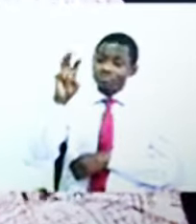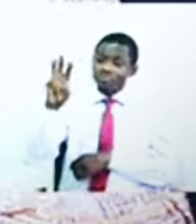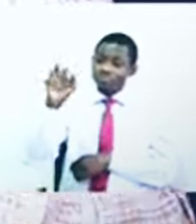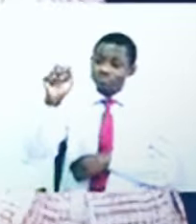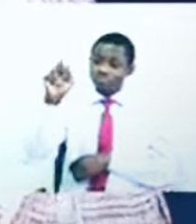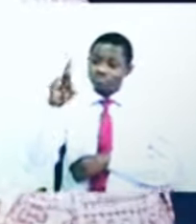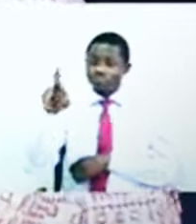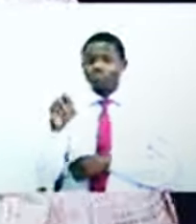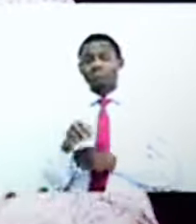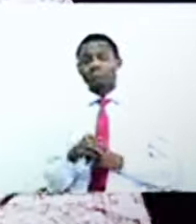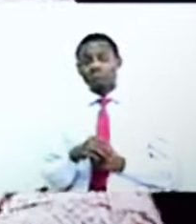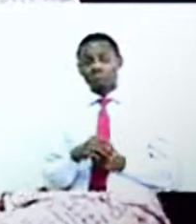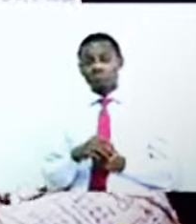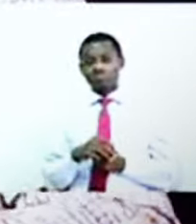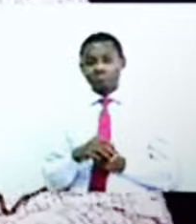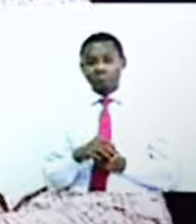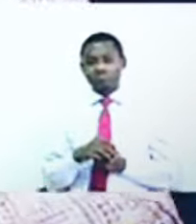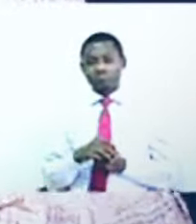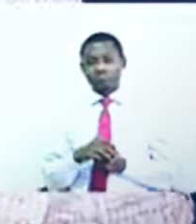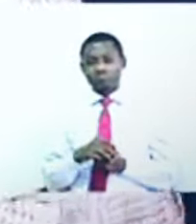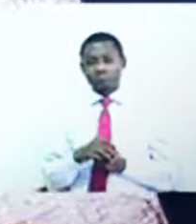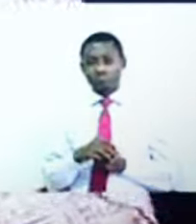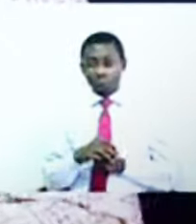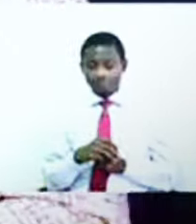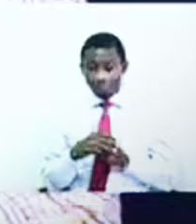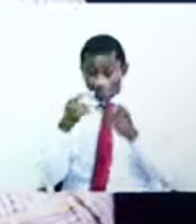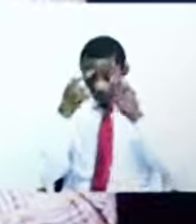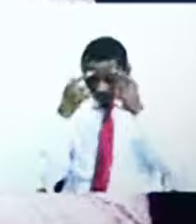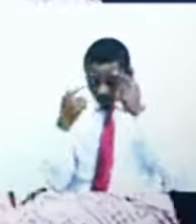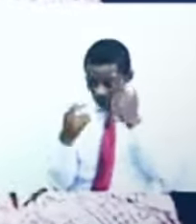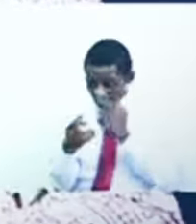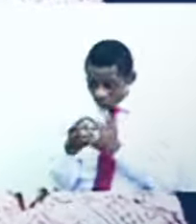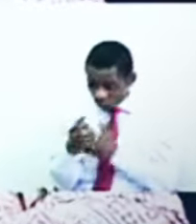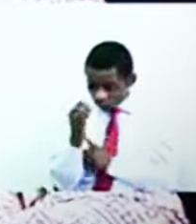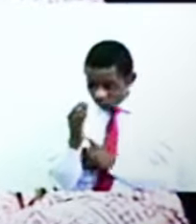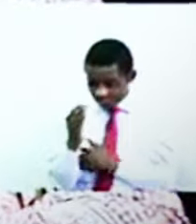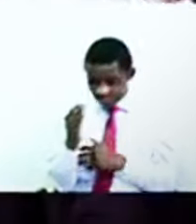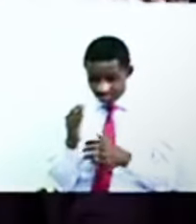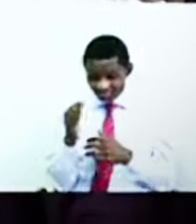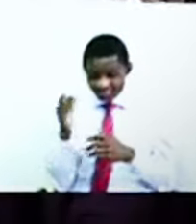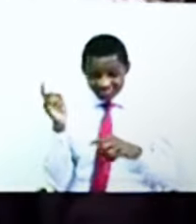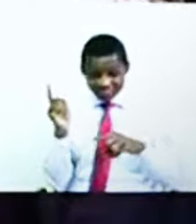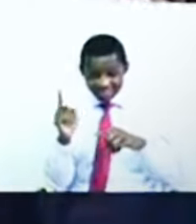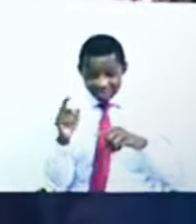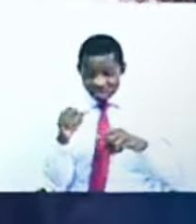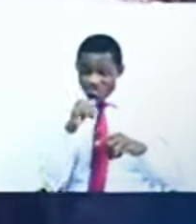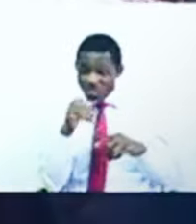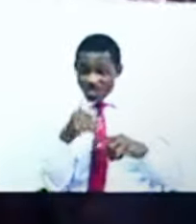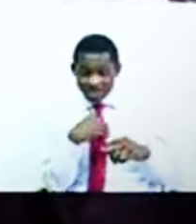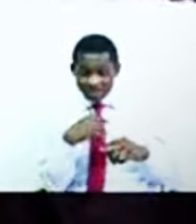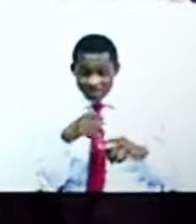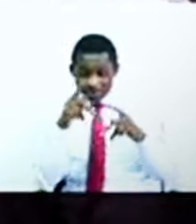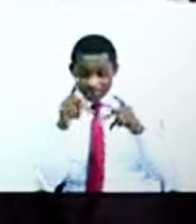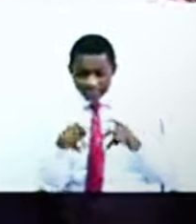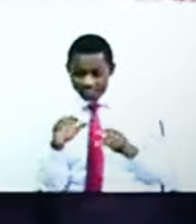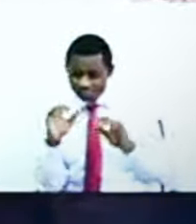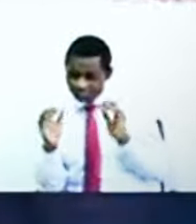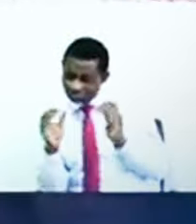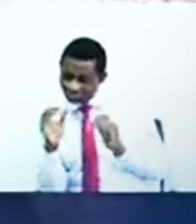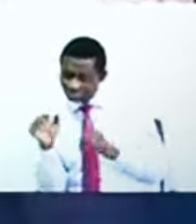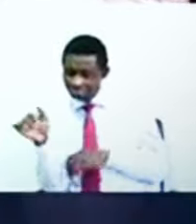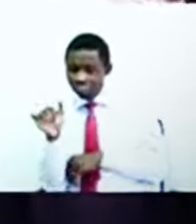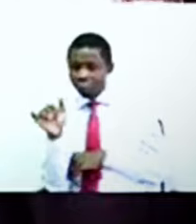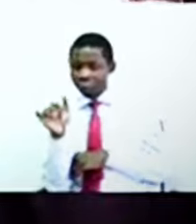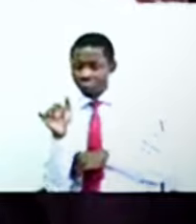Yabuno, and I did be a wound in there. Now, so Yamisha, Obi Bier and you are also Senenunti, or say, make come Yankasame Hunta. I swear